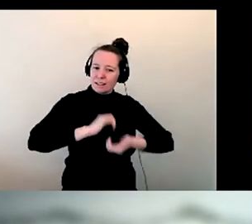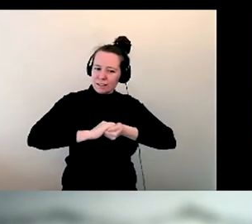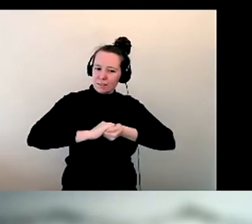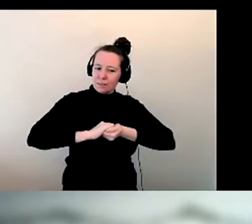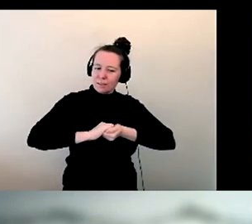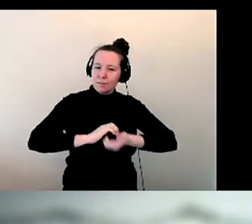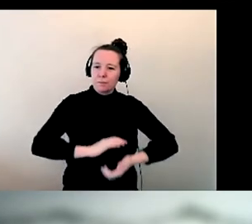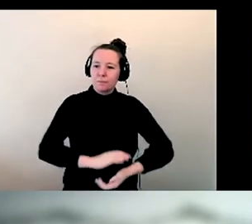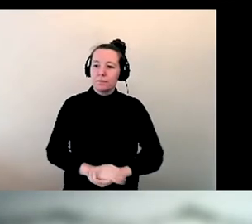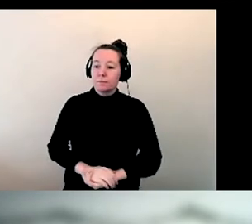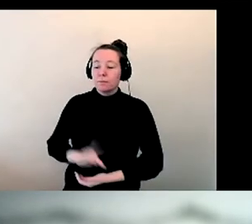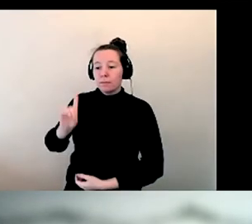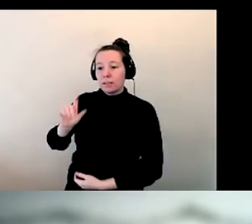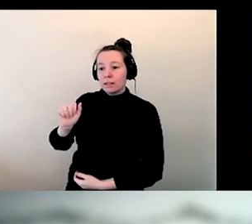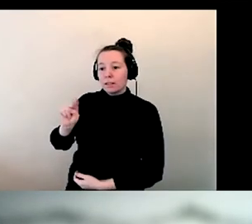sorry, Danielle.